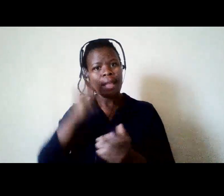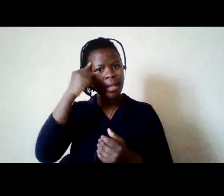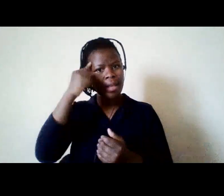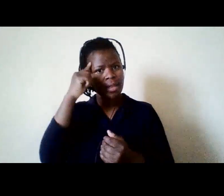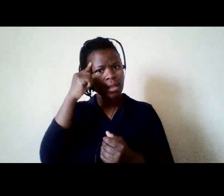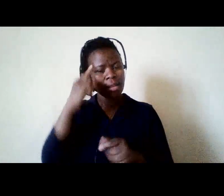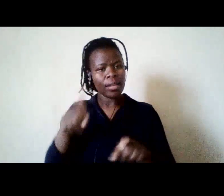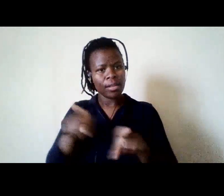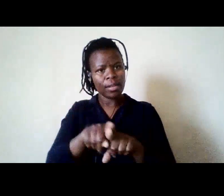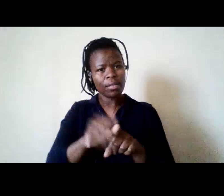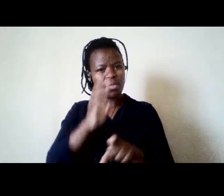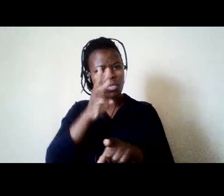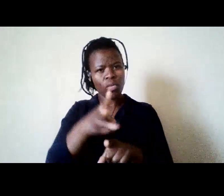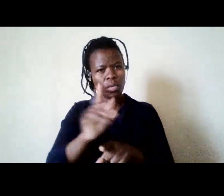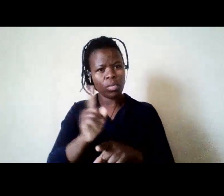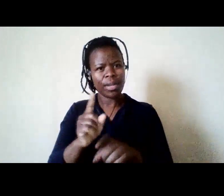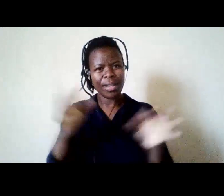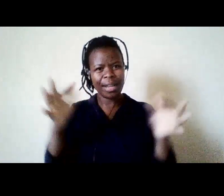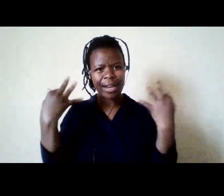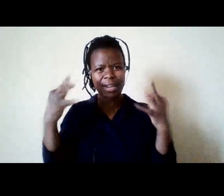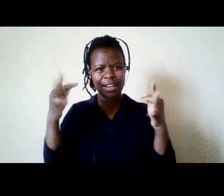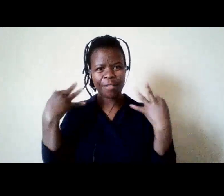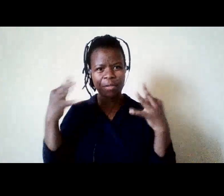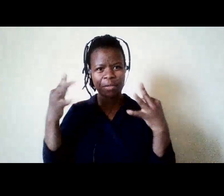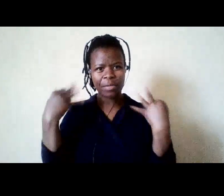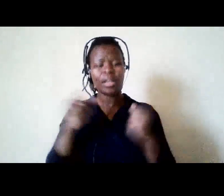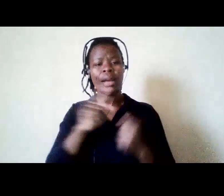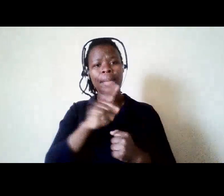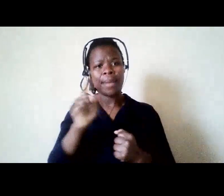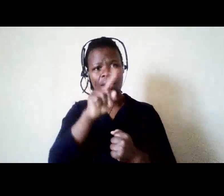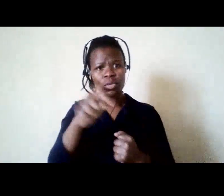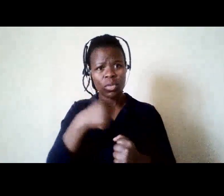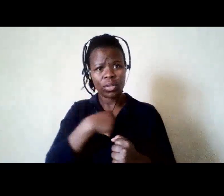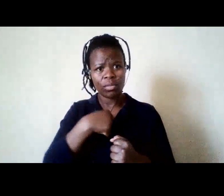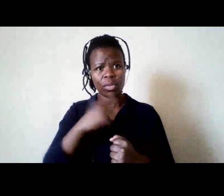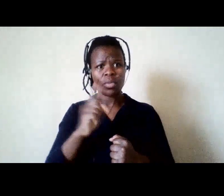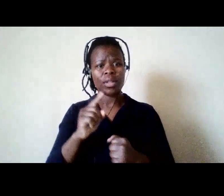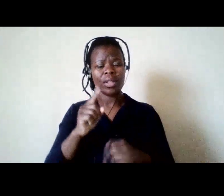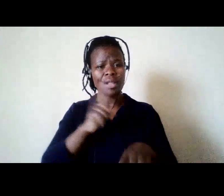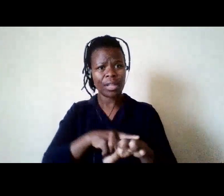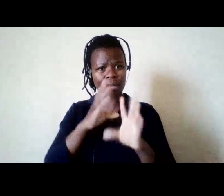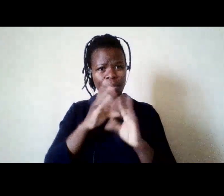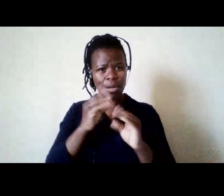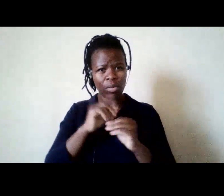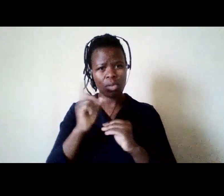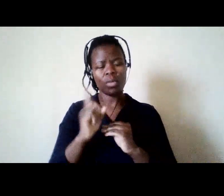refresher. But my question was, like, when we're talking about SPID, we